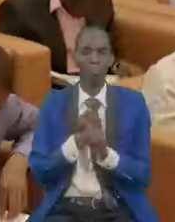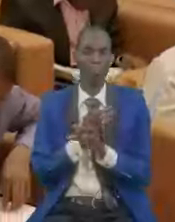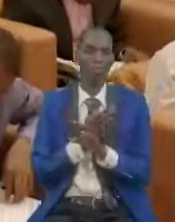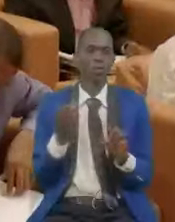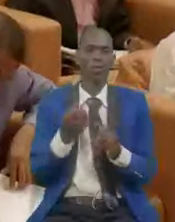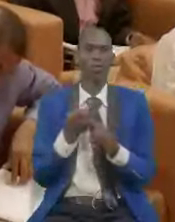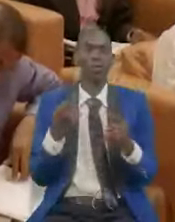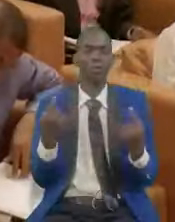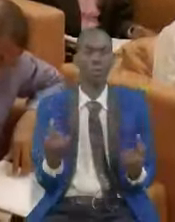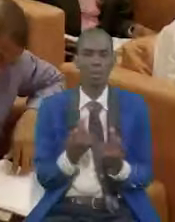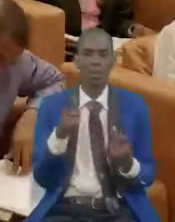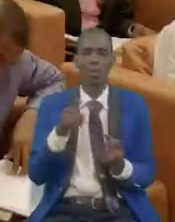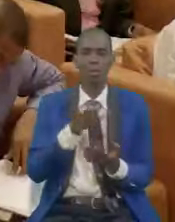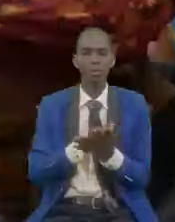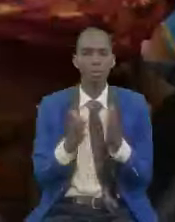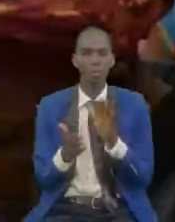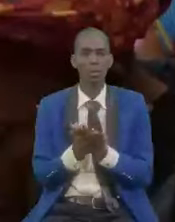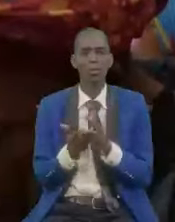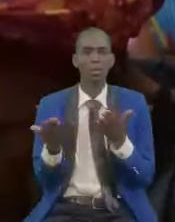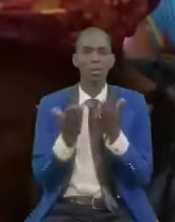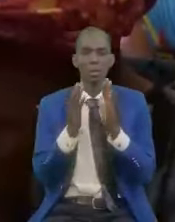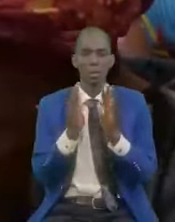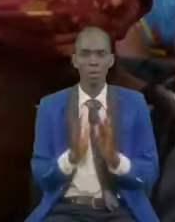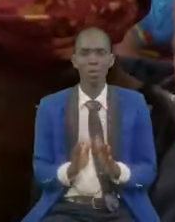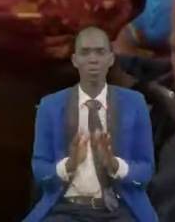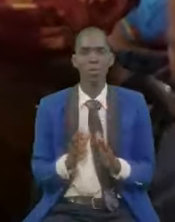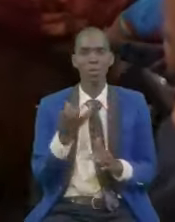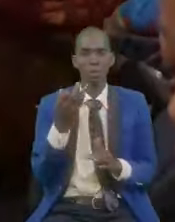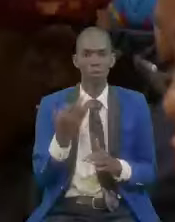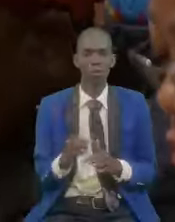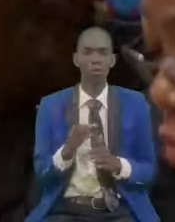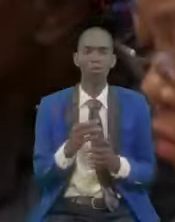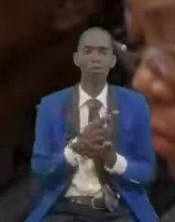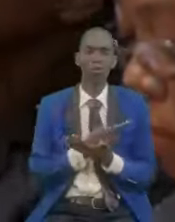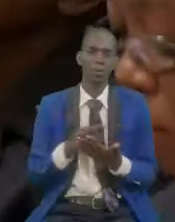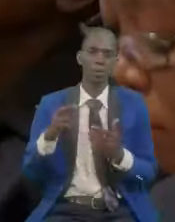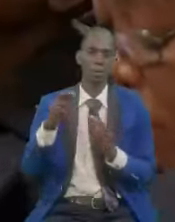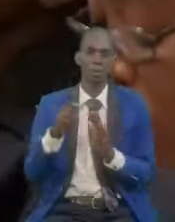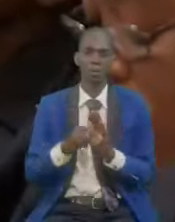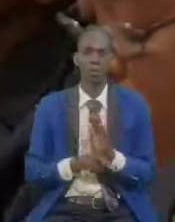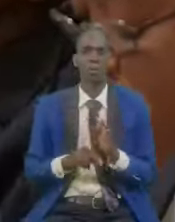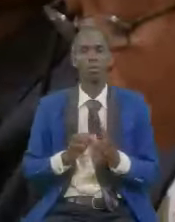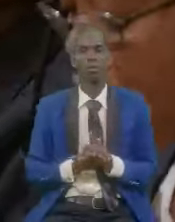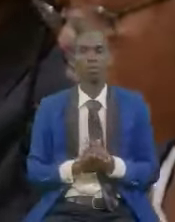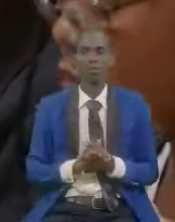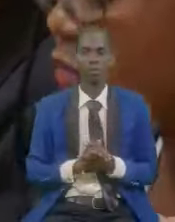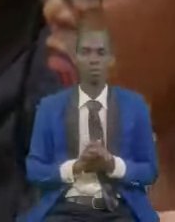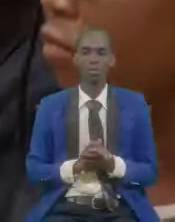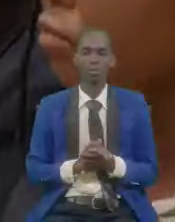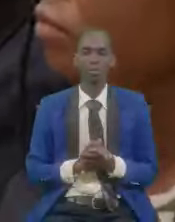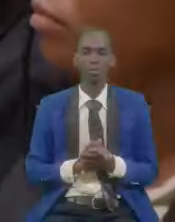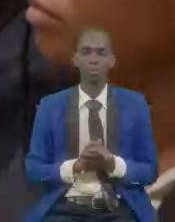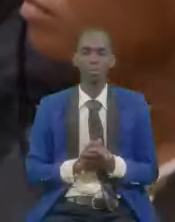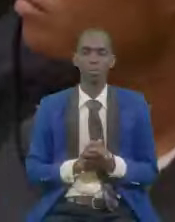from sin, ye became the servants of righteousness. May it